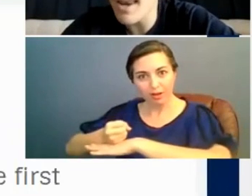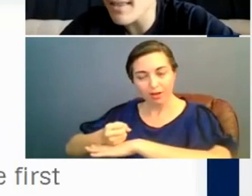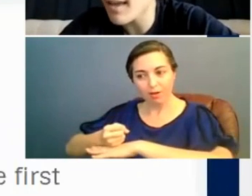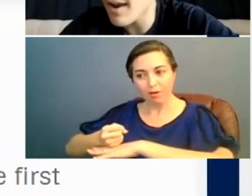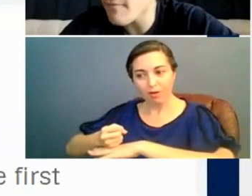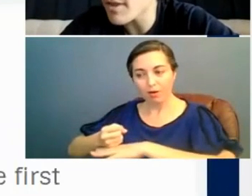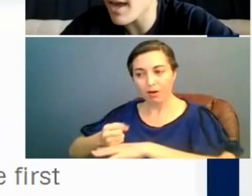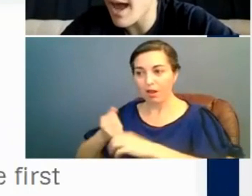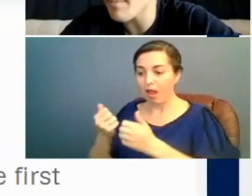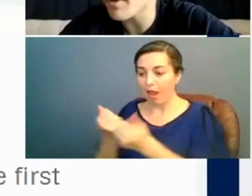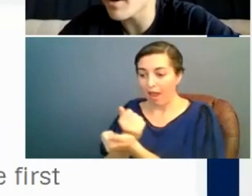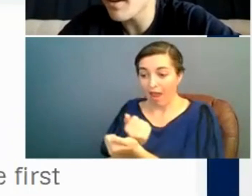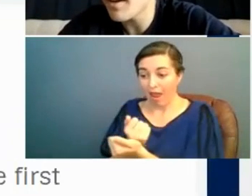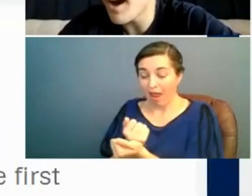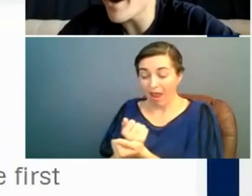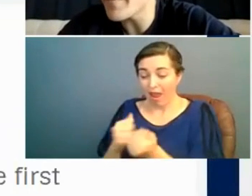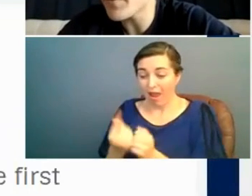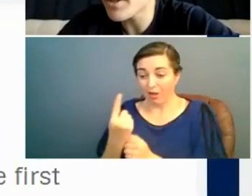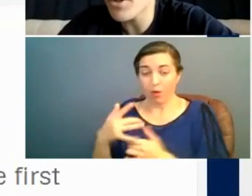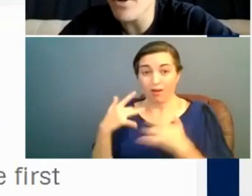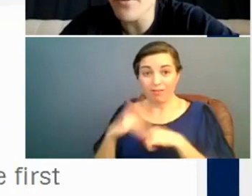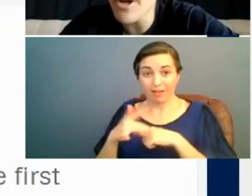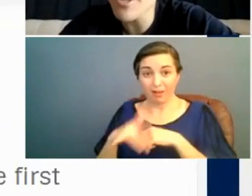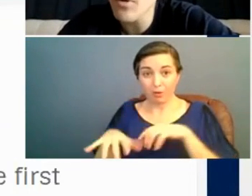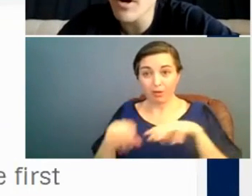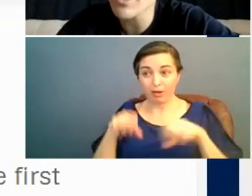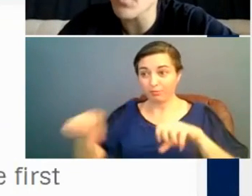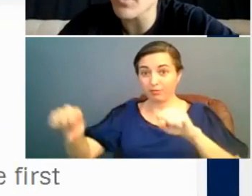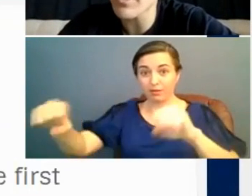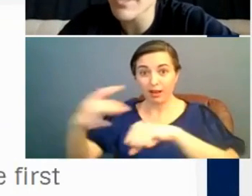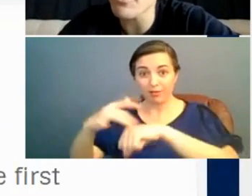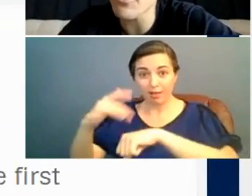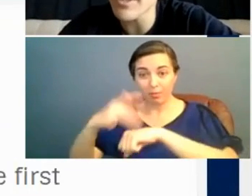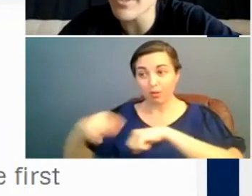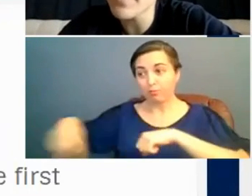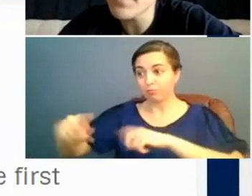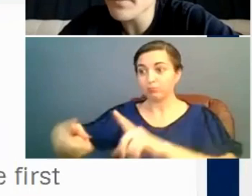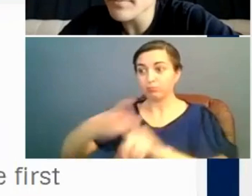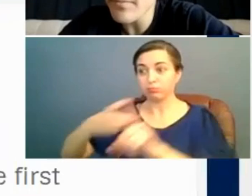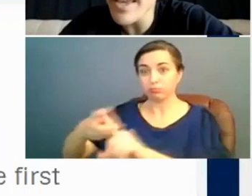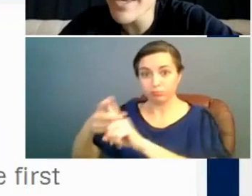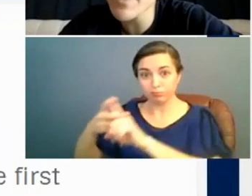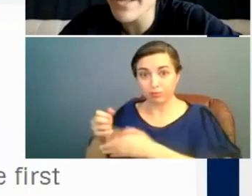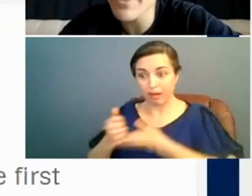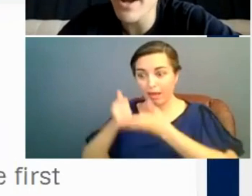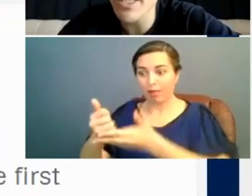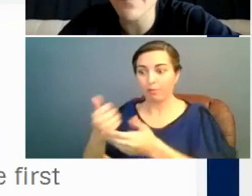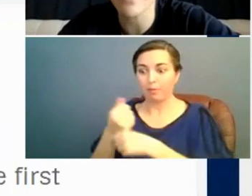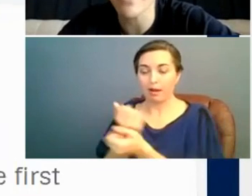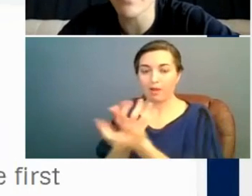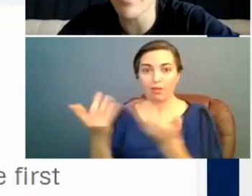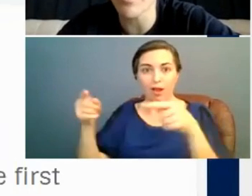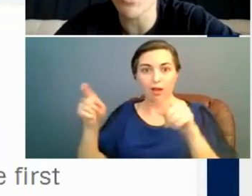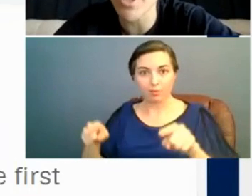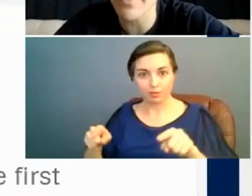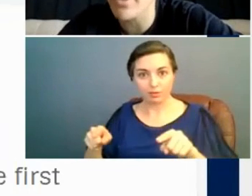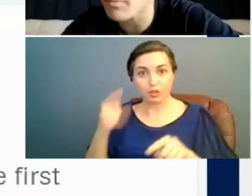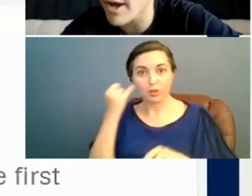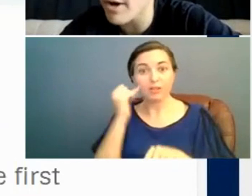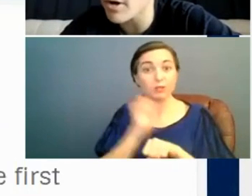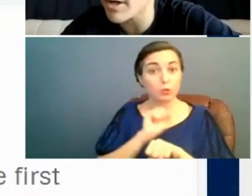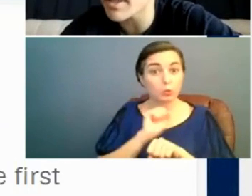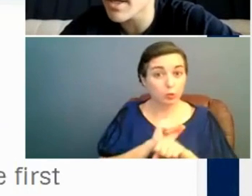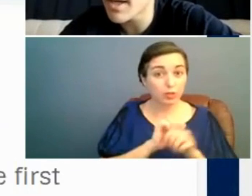make anything and everything happen. So if you're looking to work in sports, I would really expect the unexpected and be able to shift